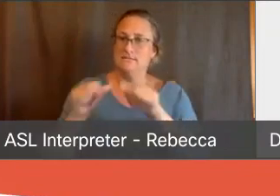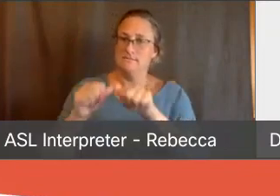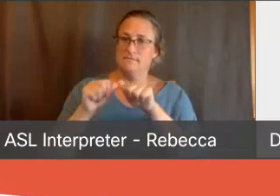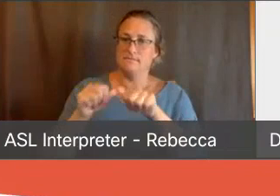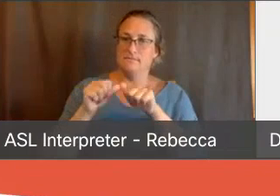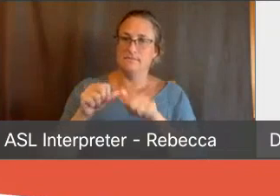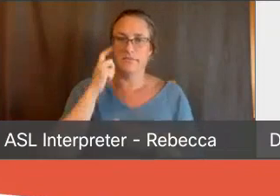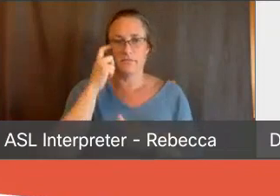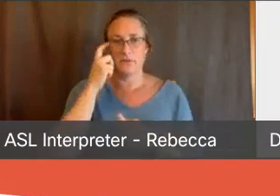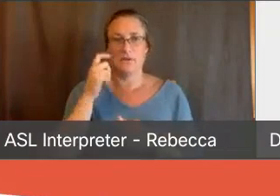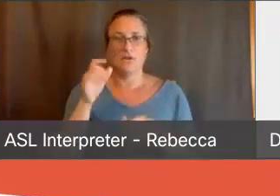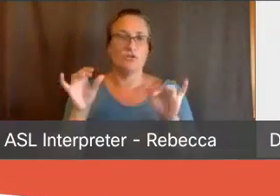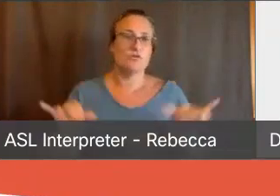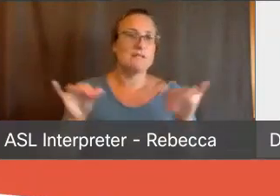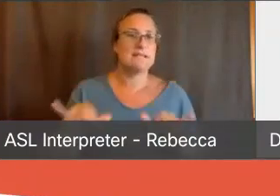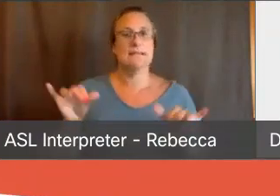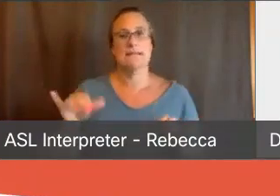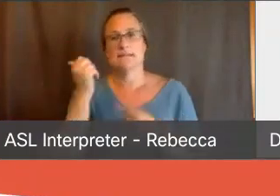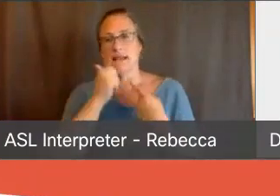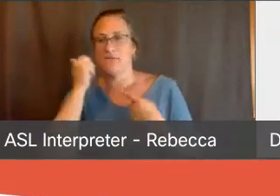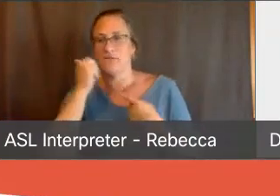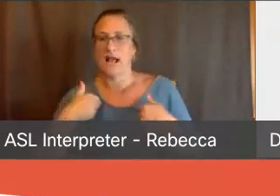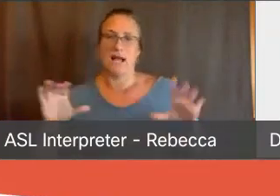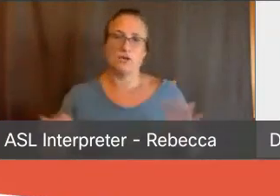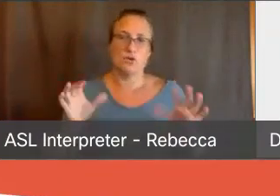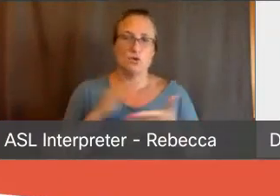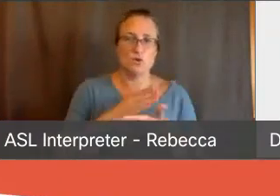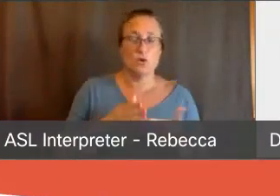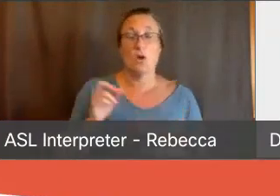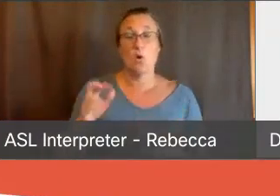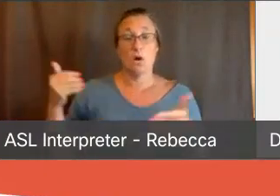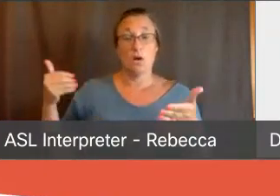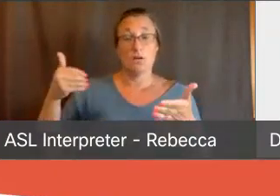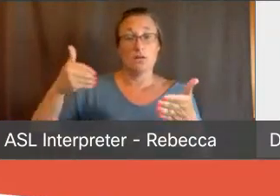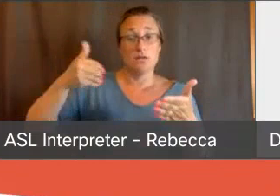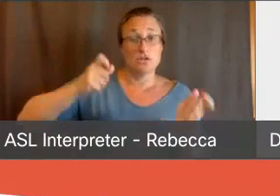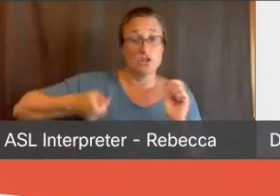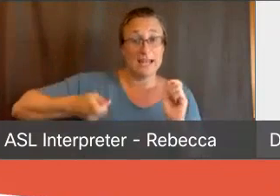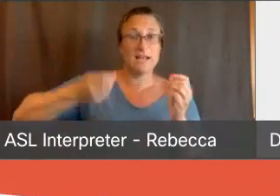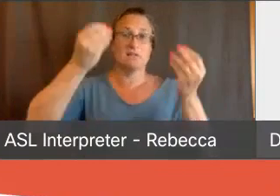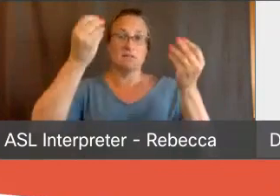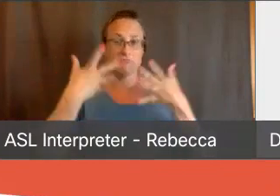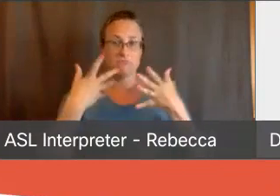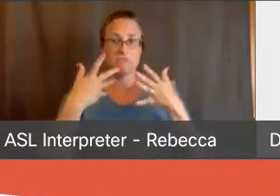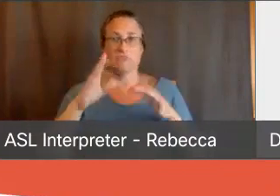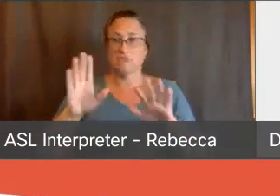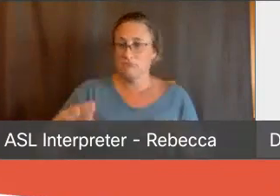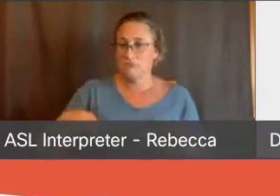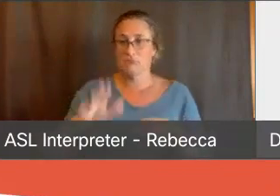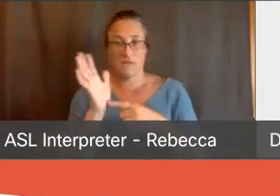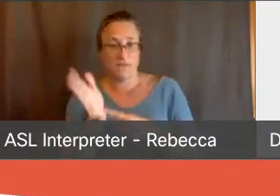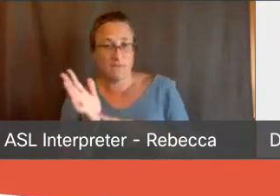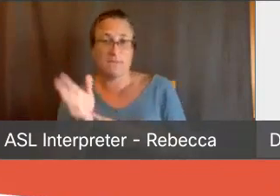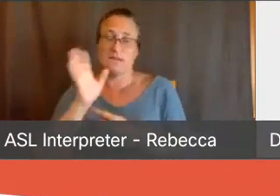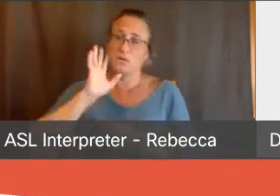routines and rituals, or warnings of change, signals of change, letting us know when something's going to